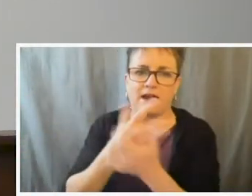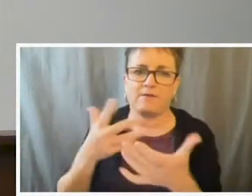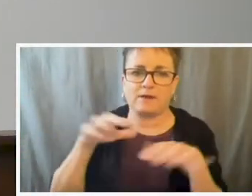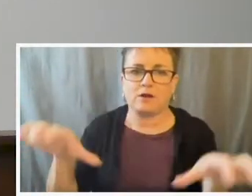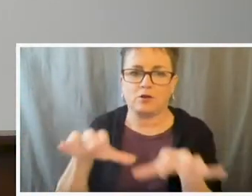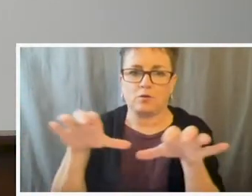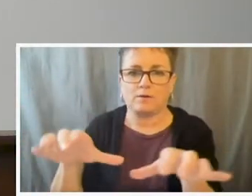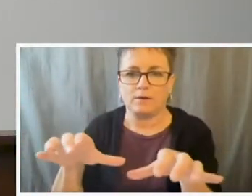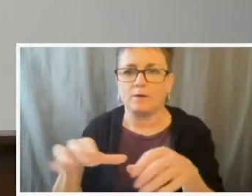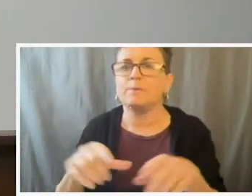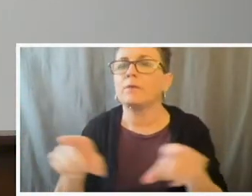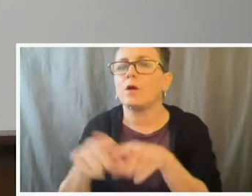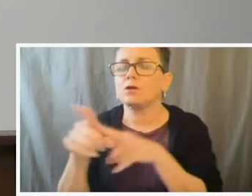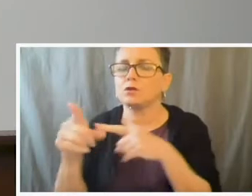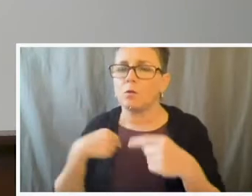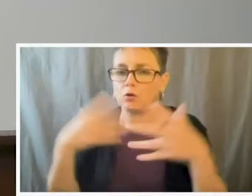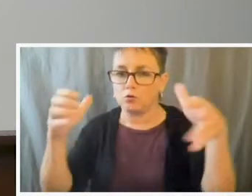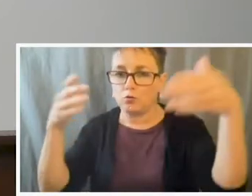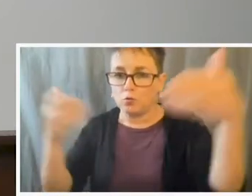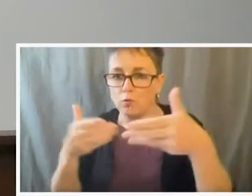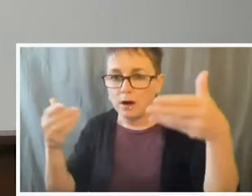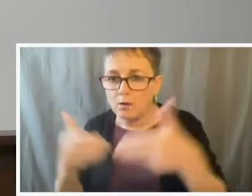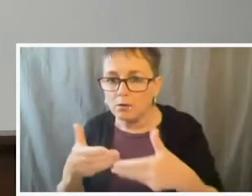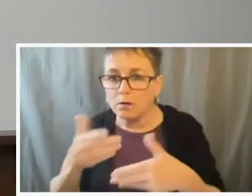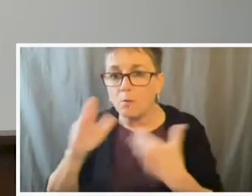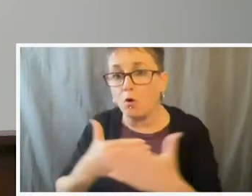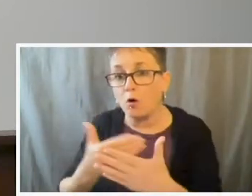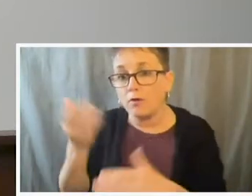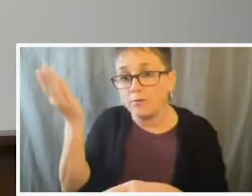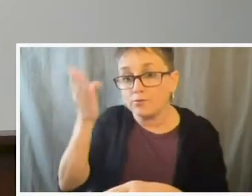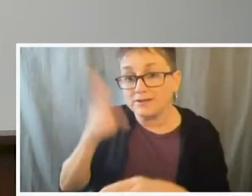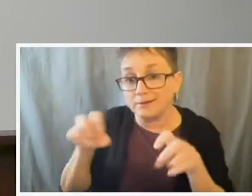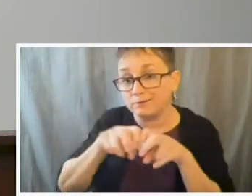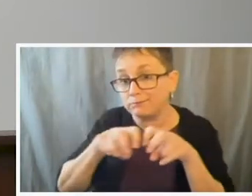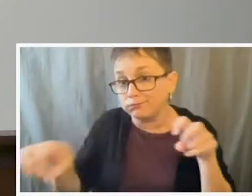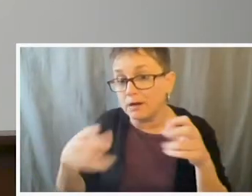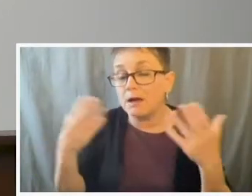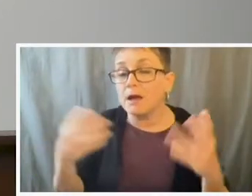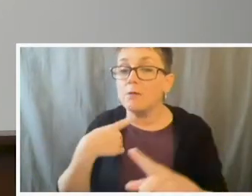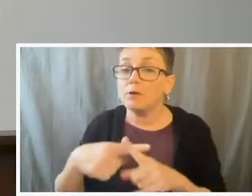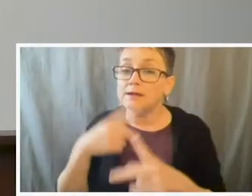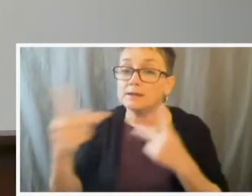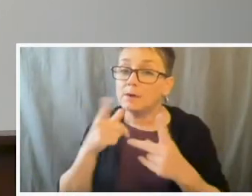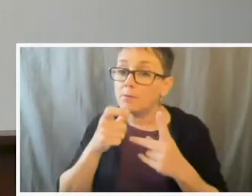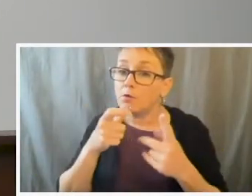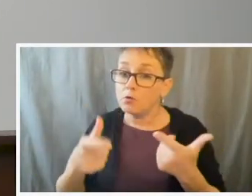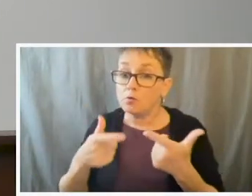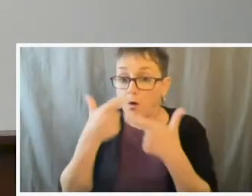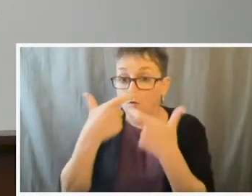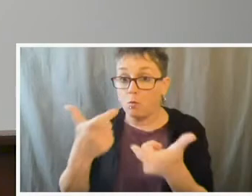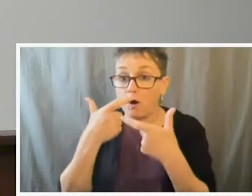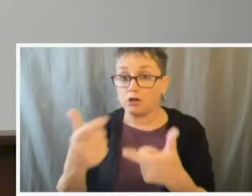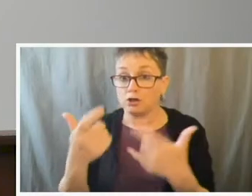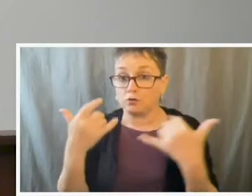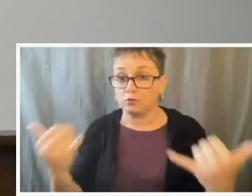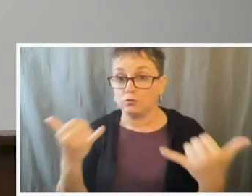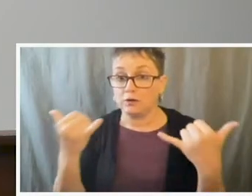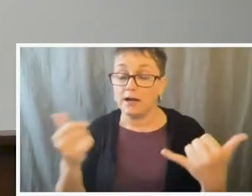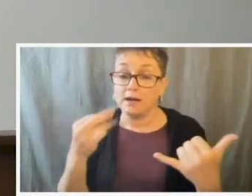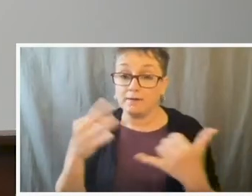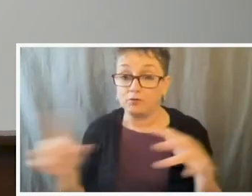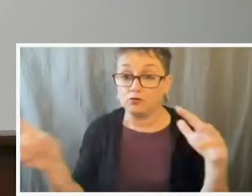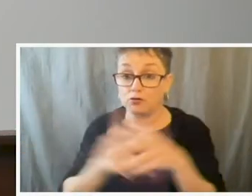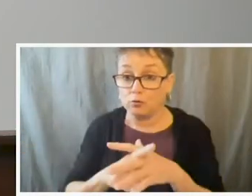certainly want to welcome all our presenters and all the members of the public who are taking the time to attend. Whether here in person or